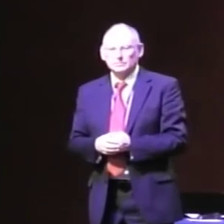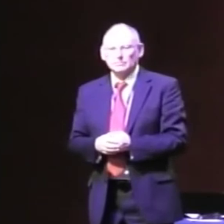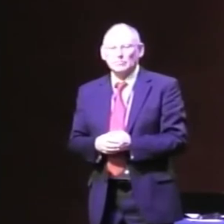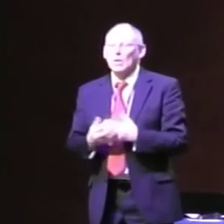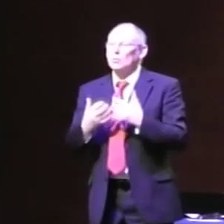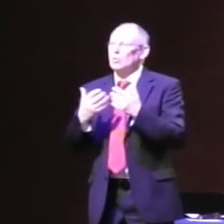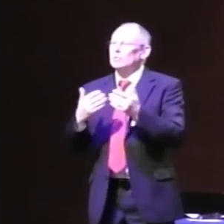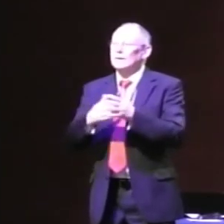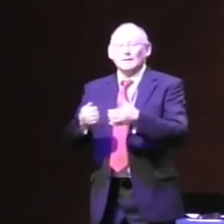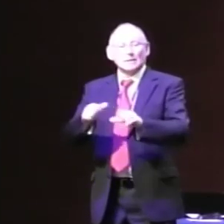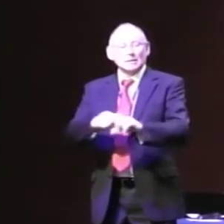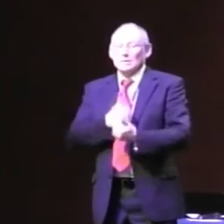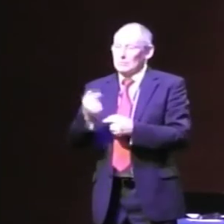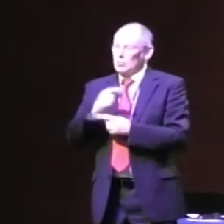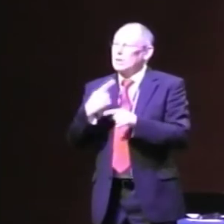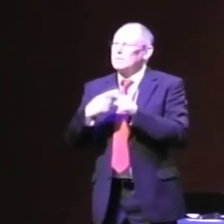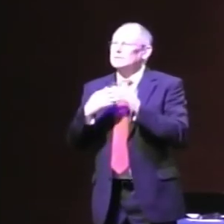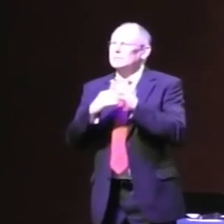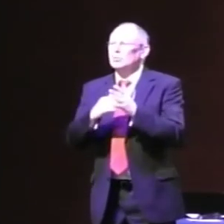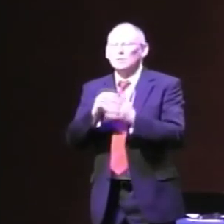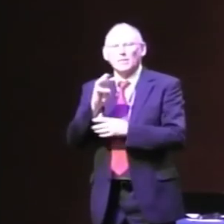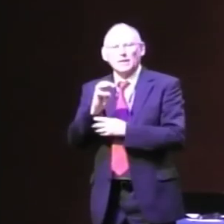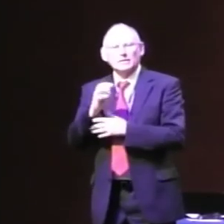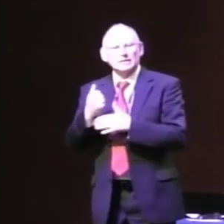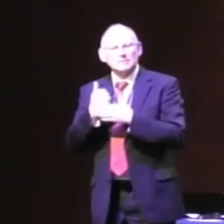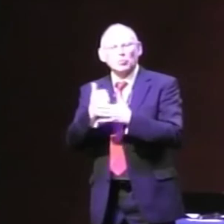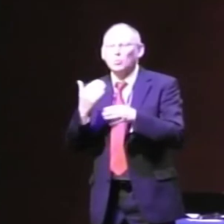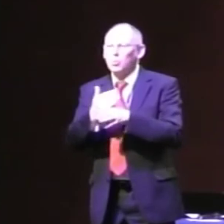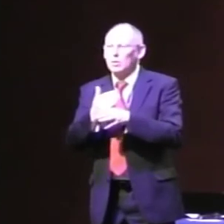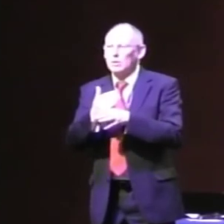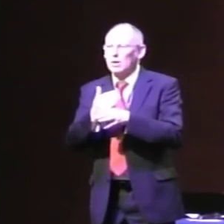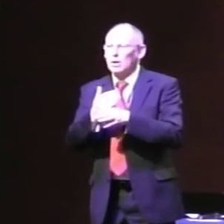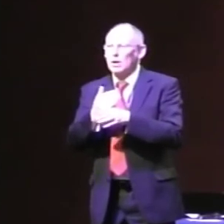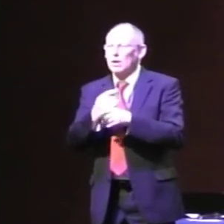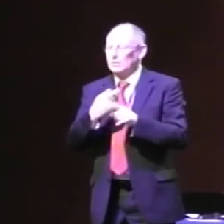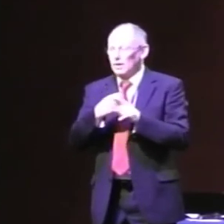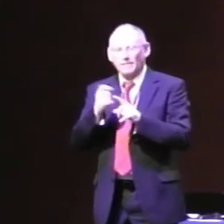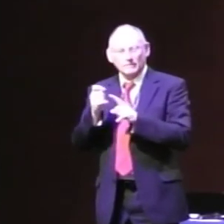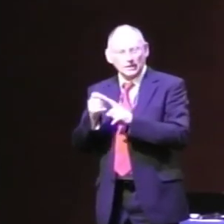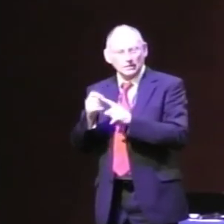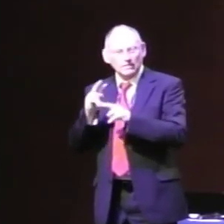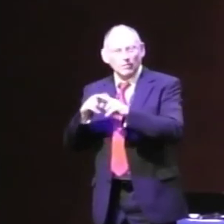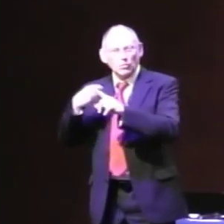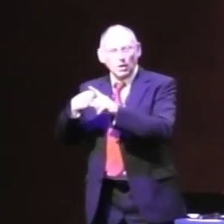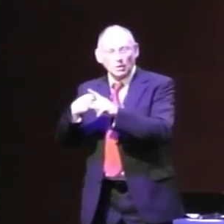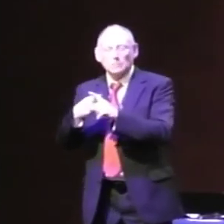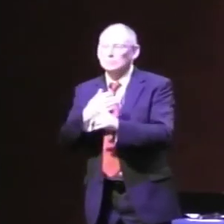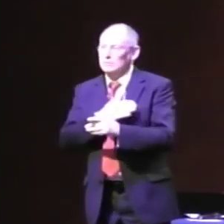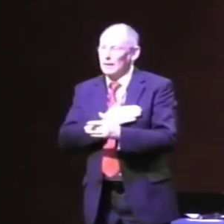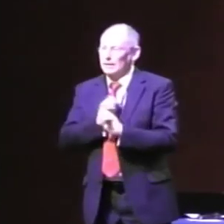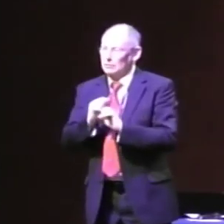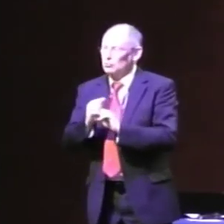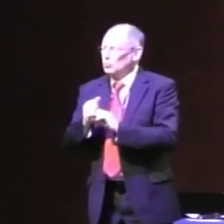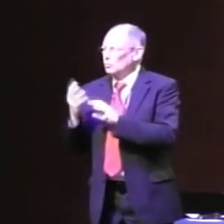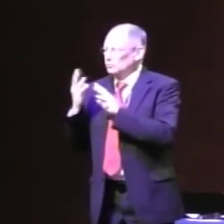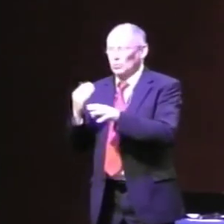Congress, this morning we passed an emergency motion 13 supporting workers at Cairn Phoenix Falkirk. Congress, I'm delighted to welcome Cairn